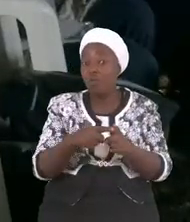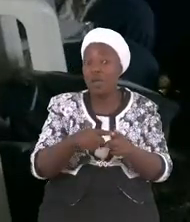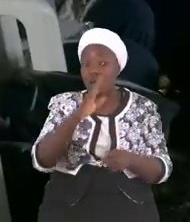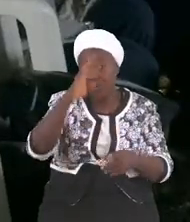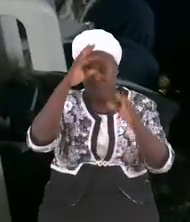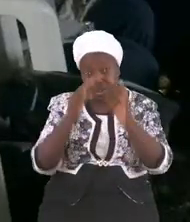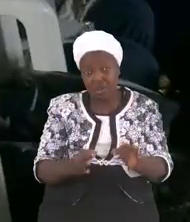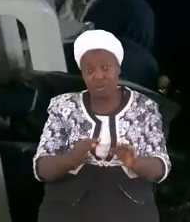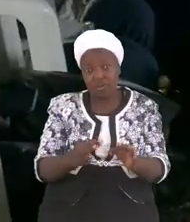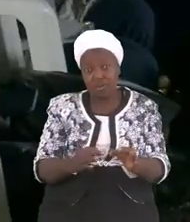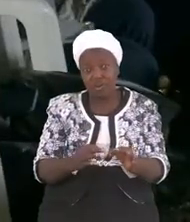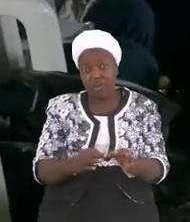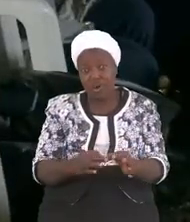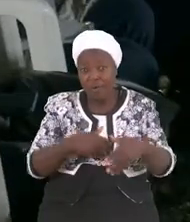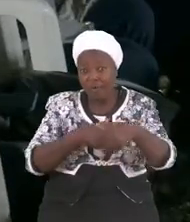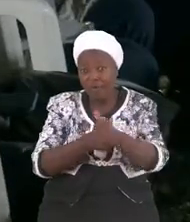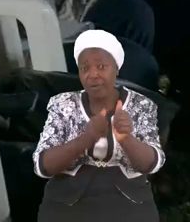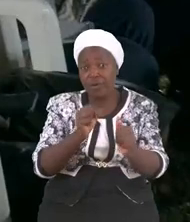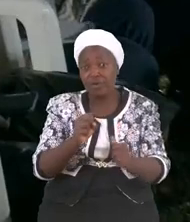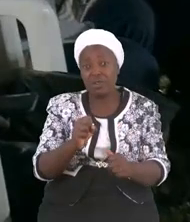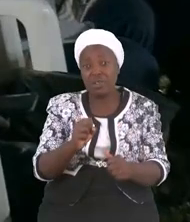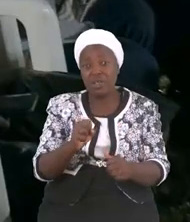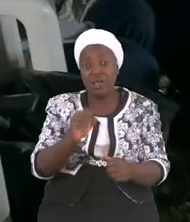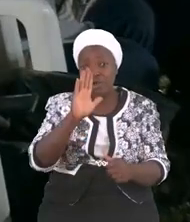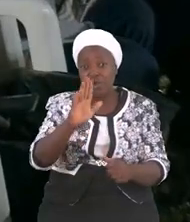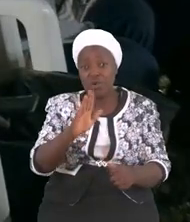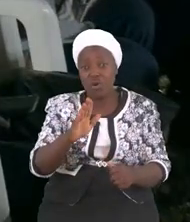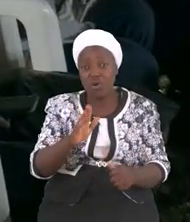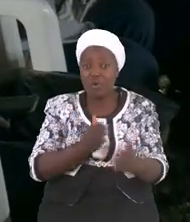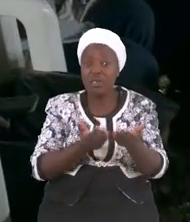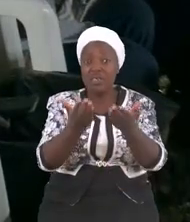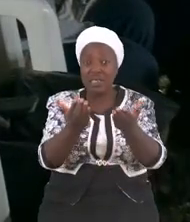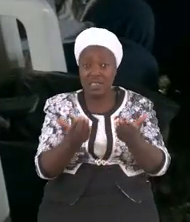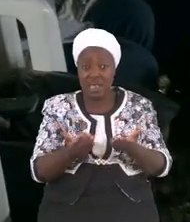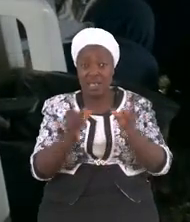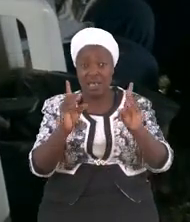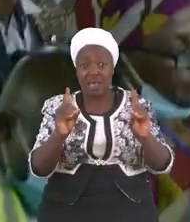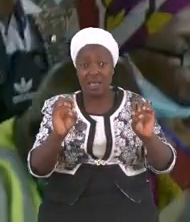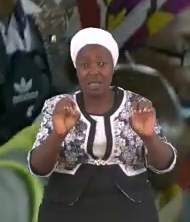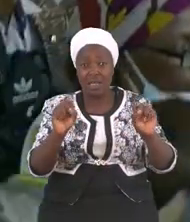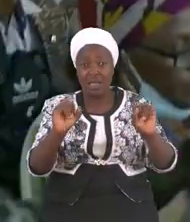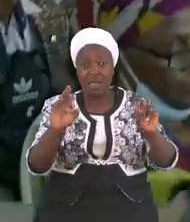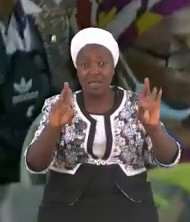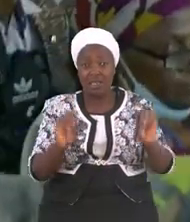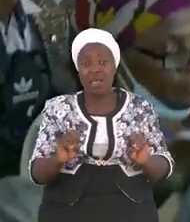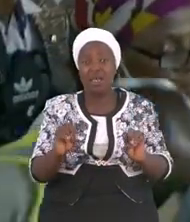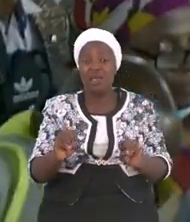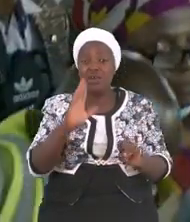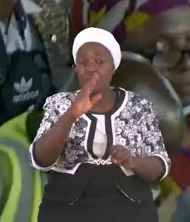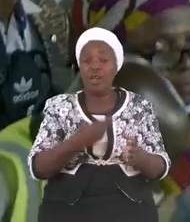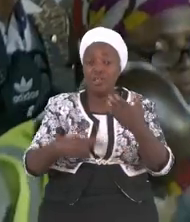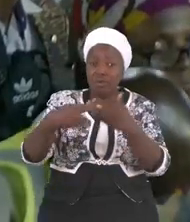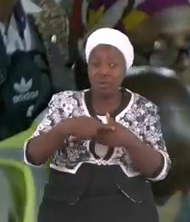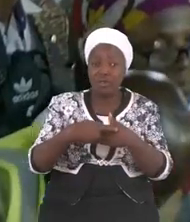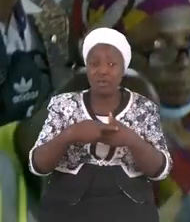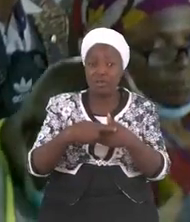decision follows your desire, restoration, salvation will